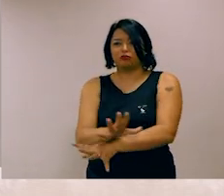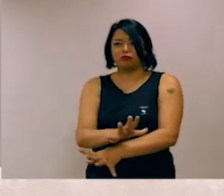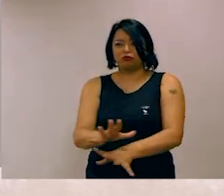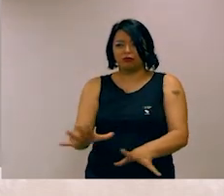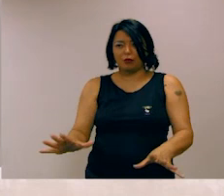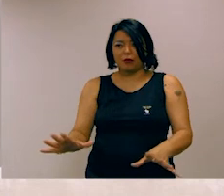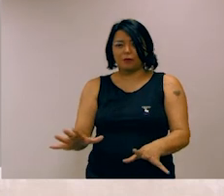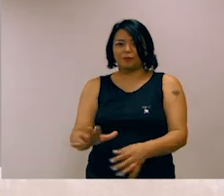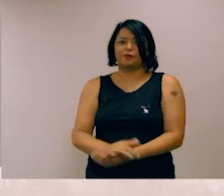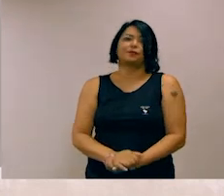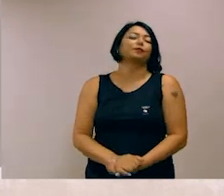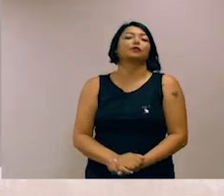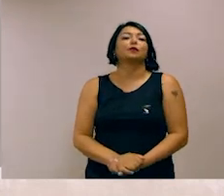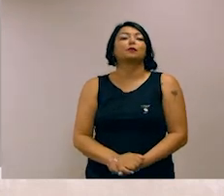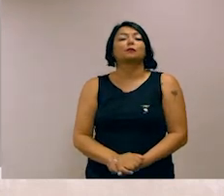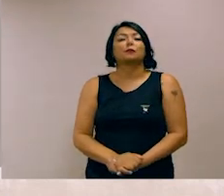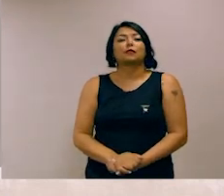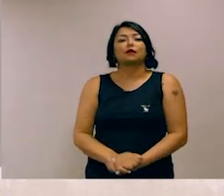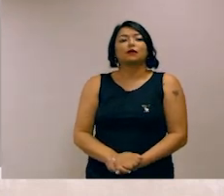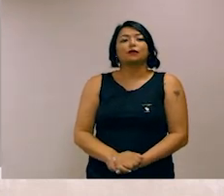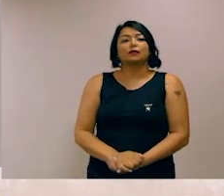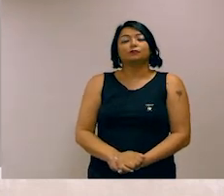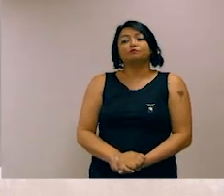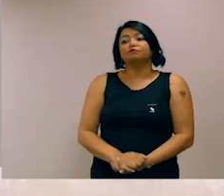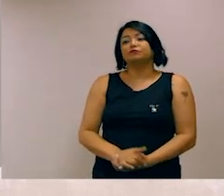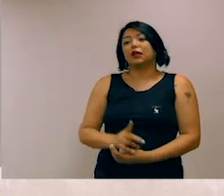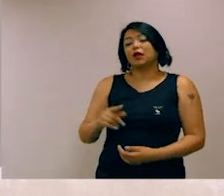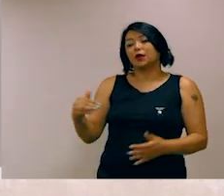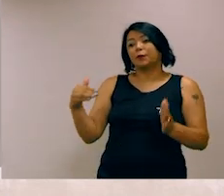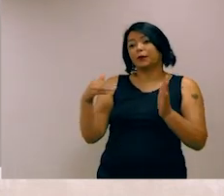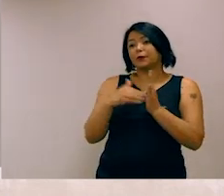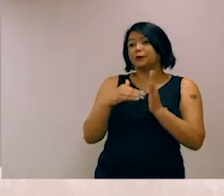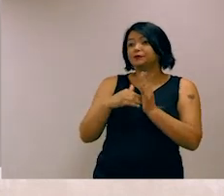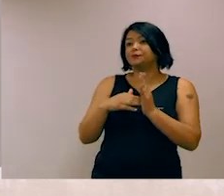it disappears completely from the map. And the